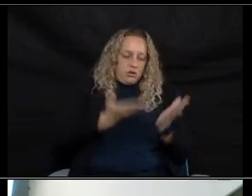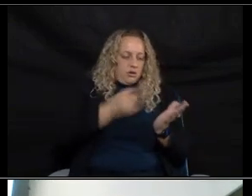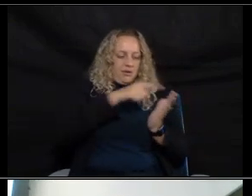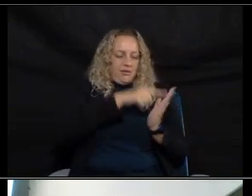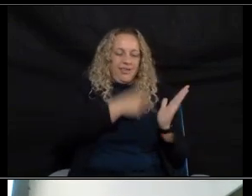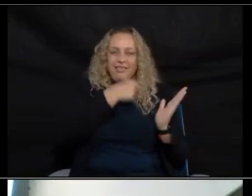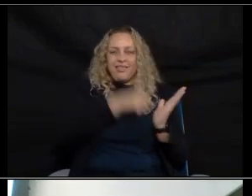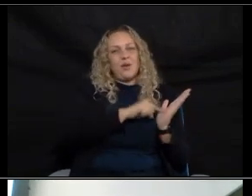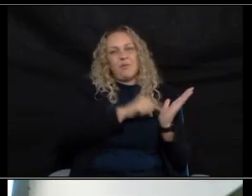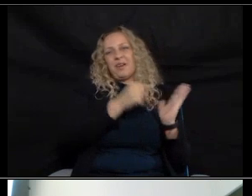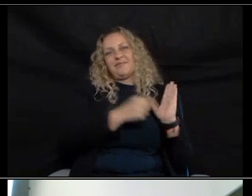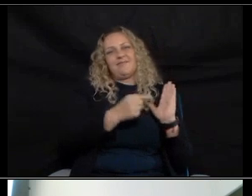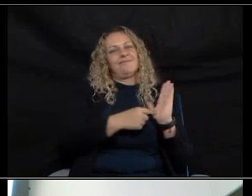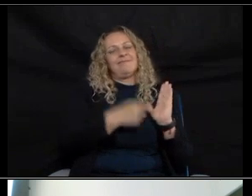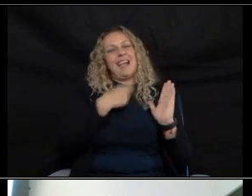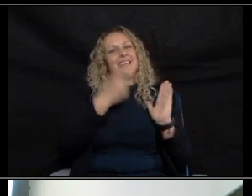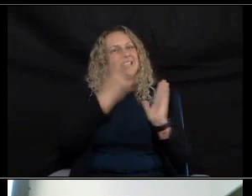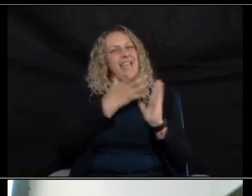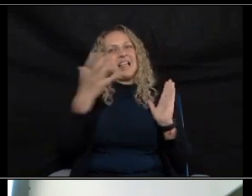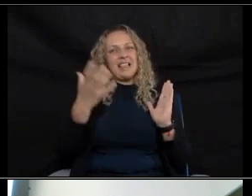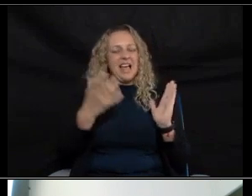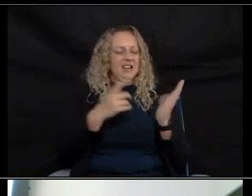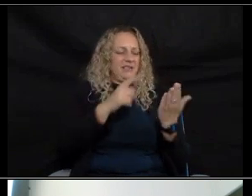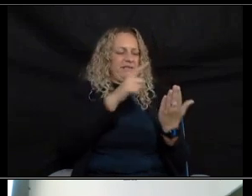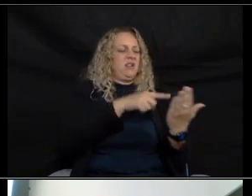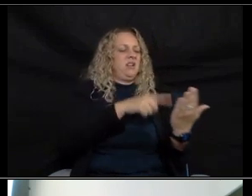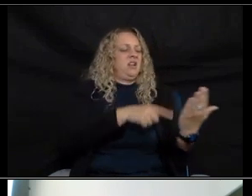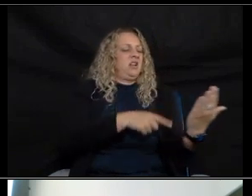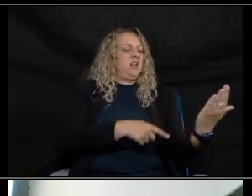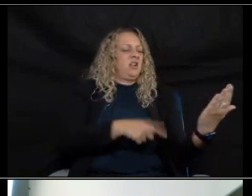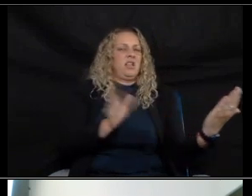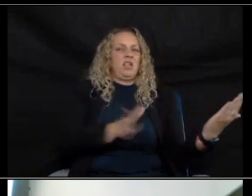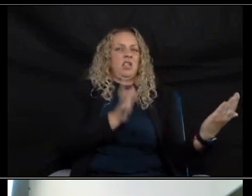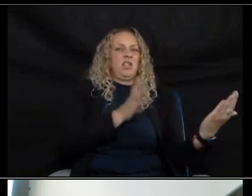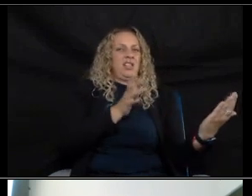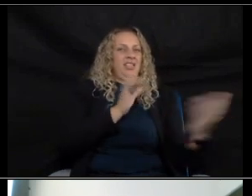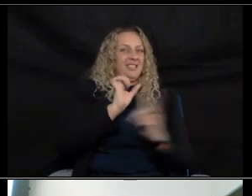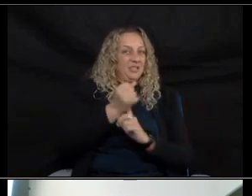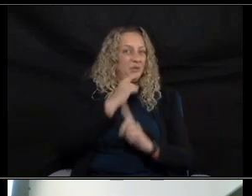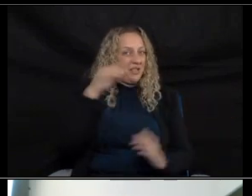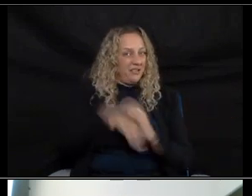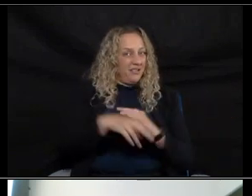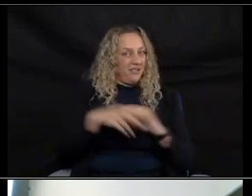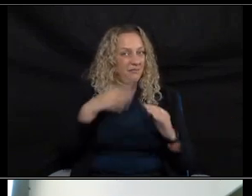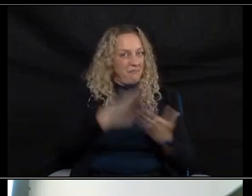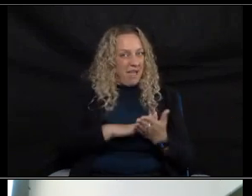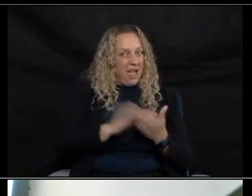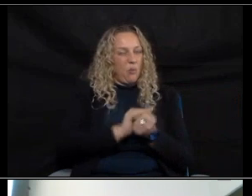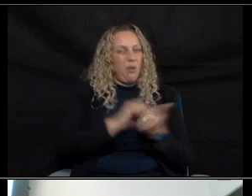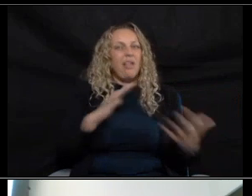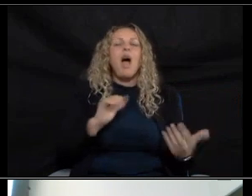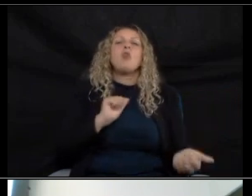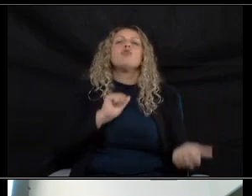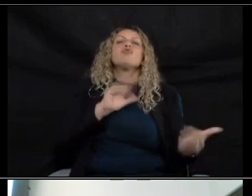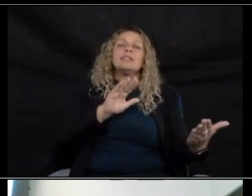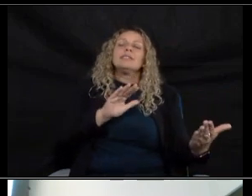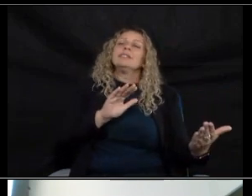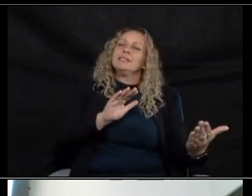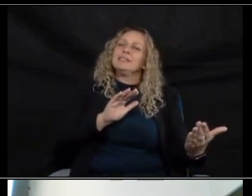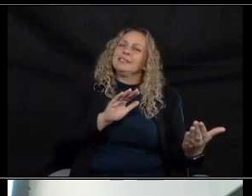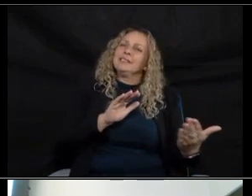but I see a lot of bells and whistles trying to dress up a bad situation without actually addressing